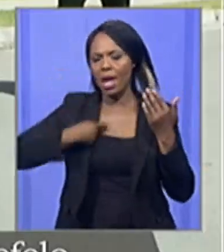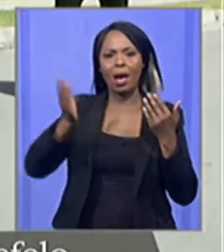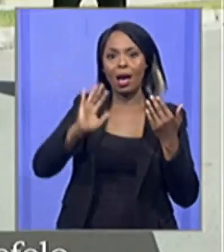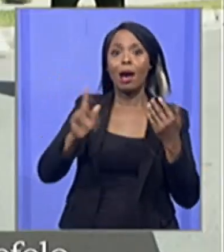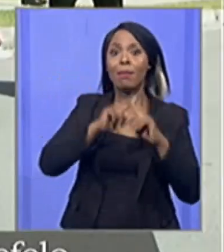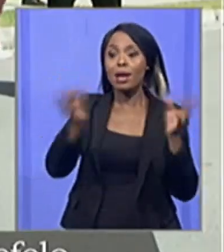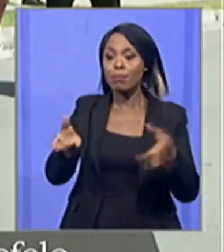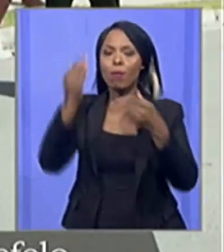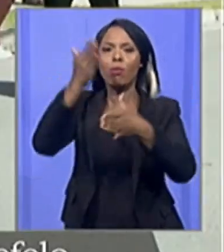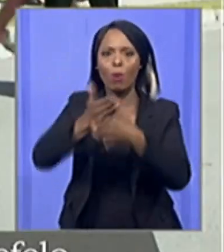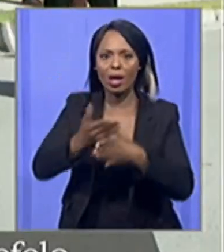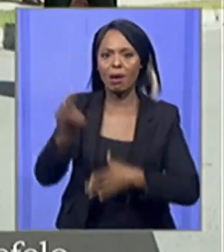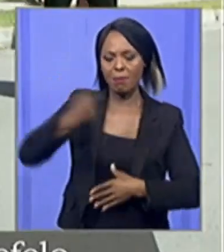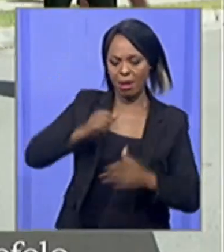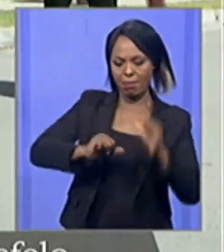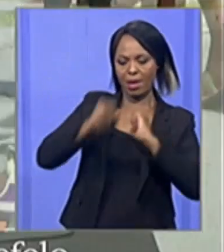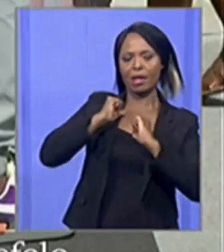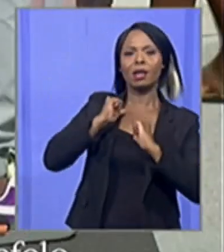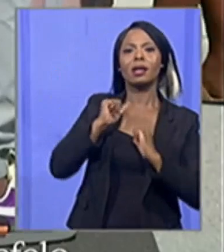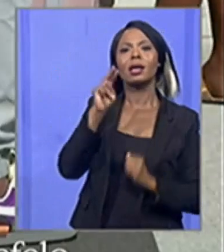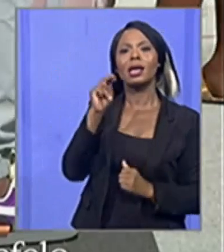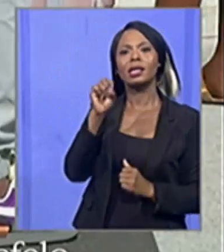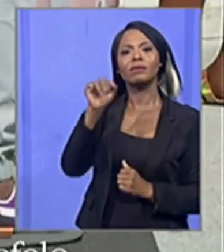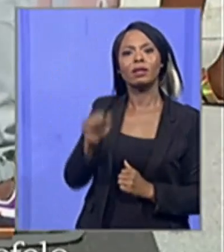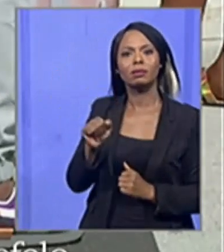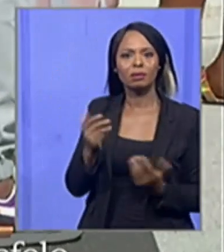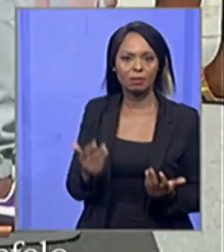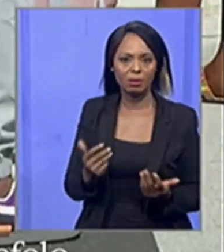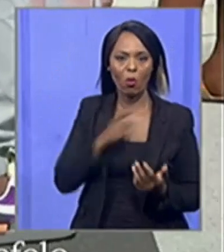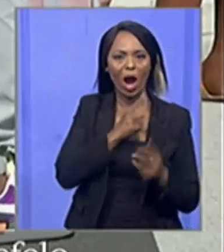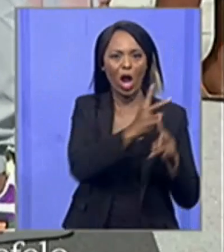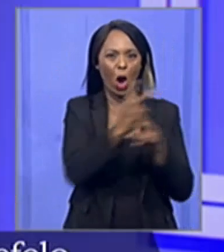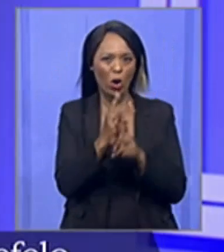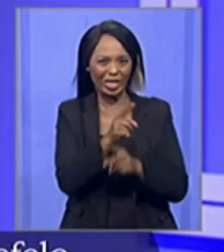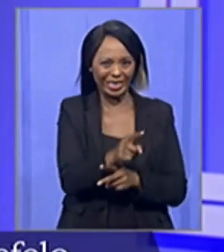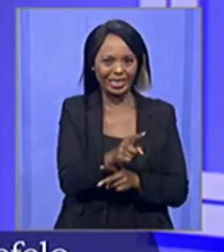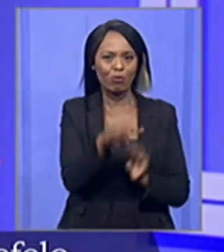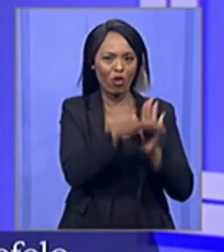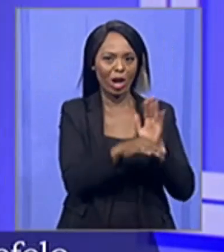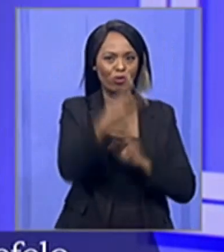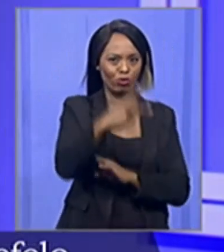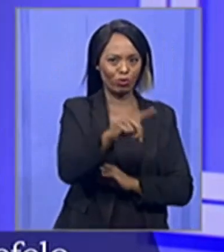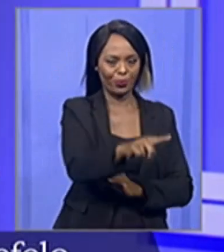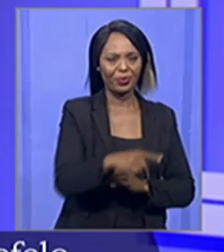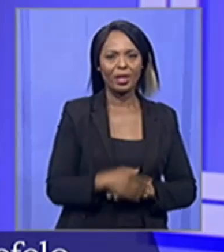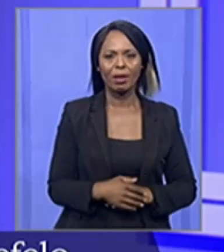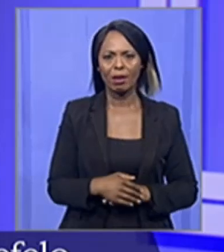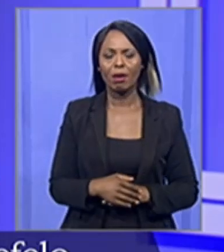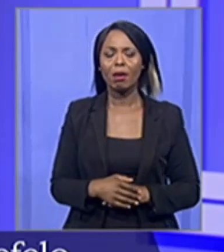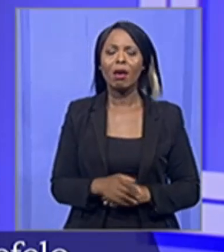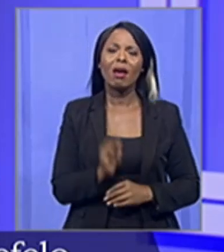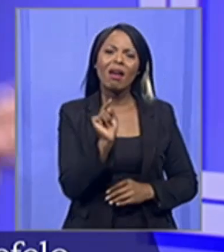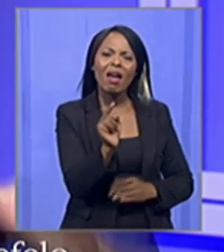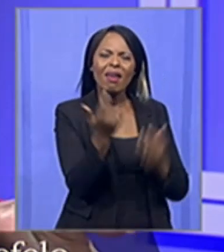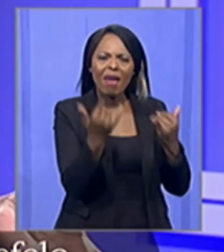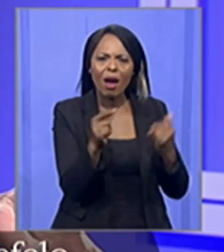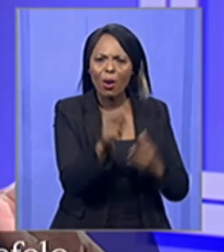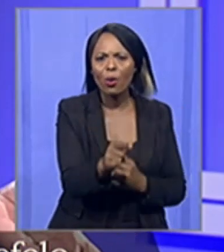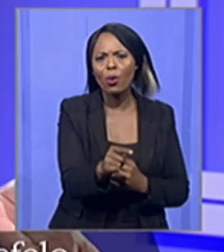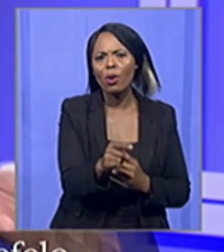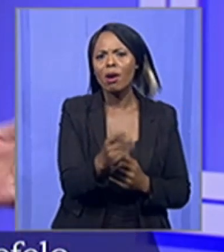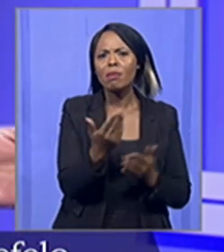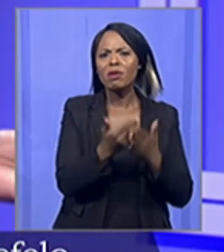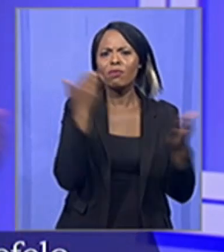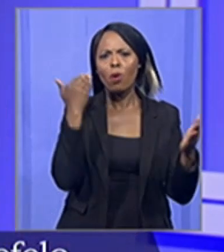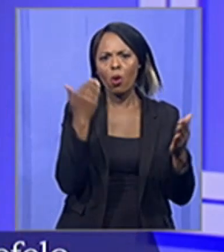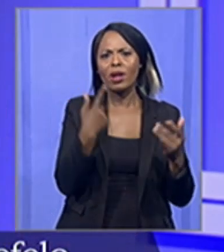gore ba kgone go ka lefela sekhwama sa rena sa di-loan. Le ile la oketša nako ya go dira dikgopelo, be go ena le ba babego ba sa